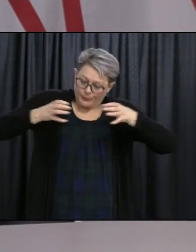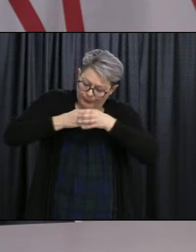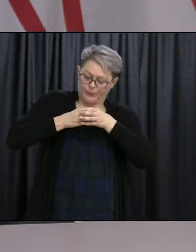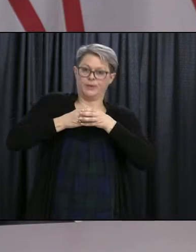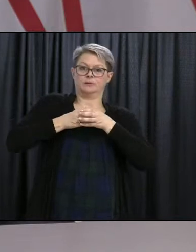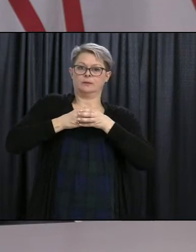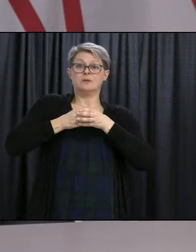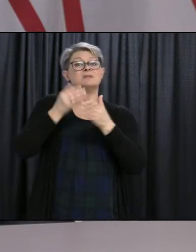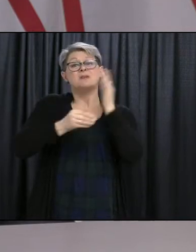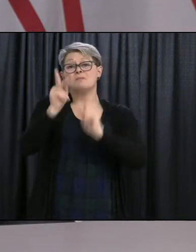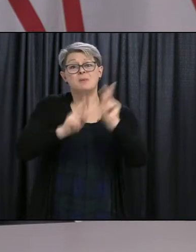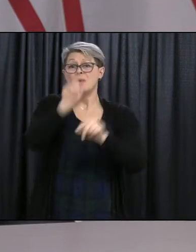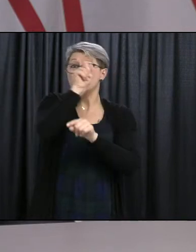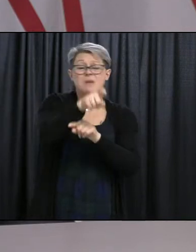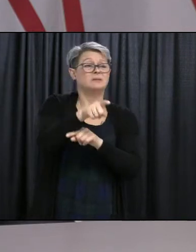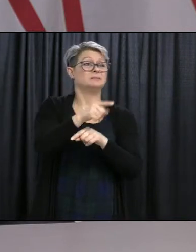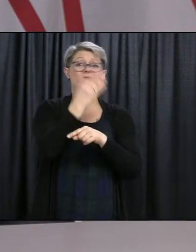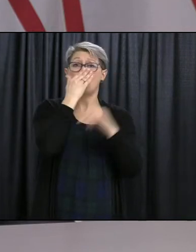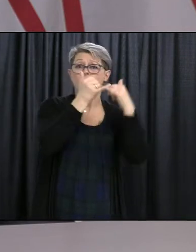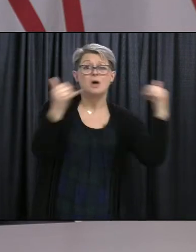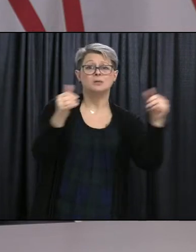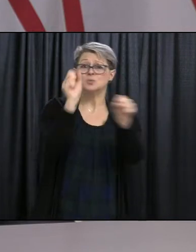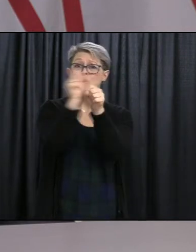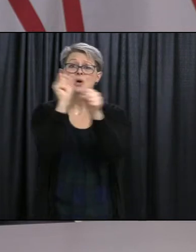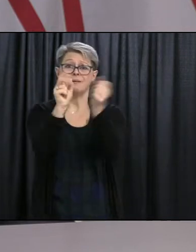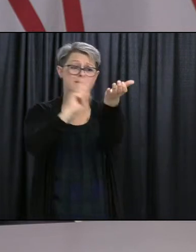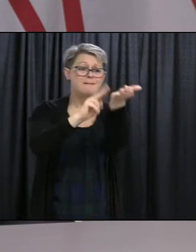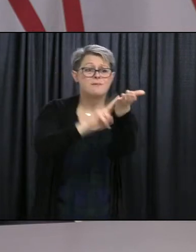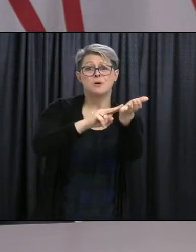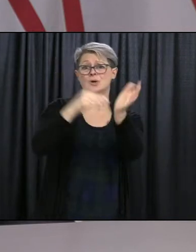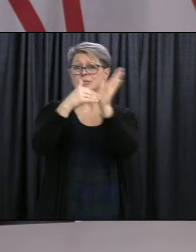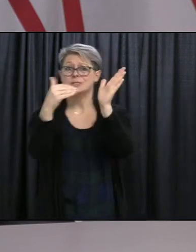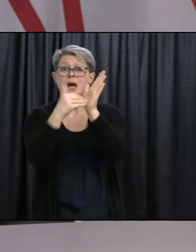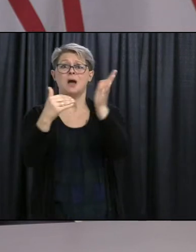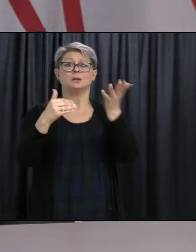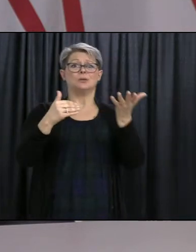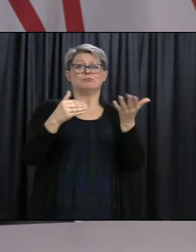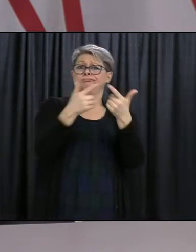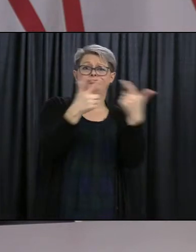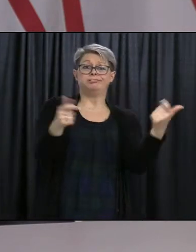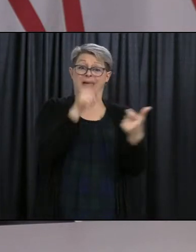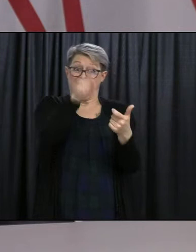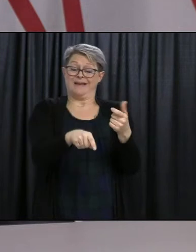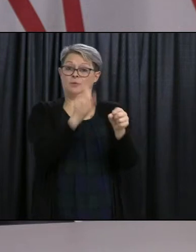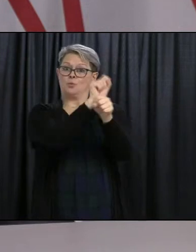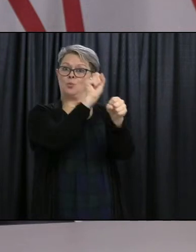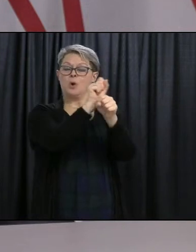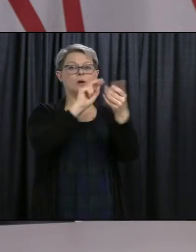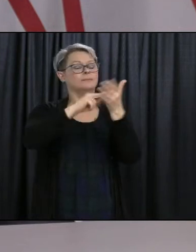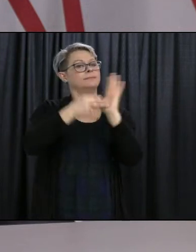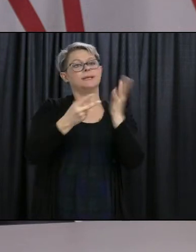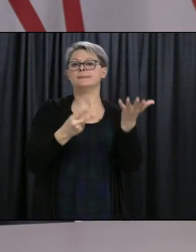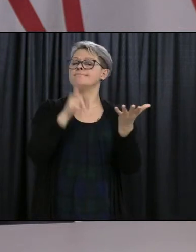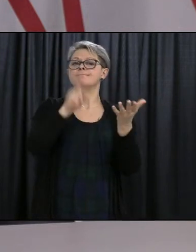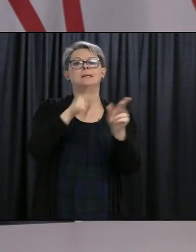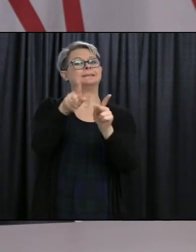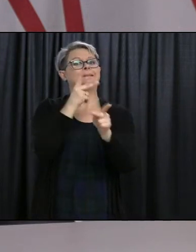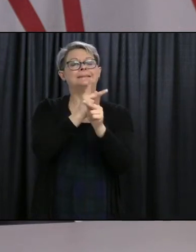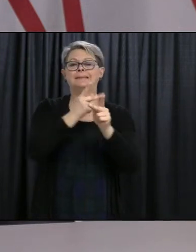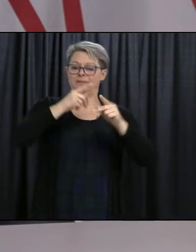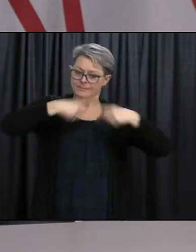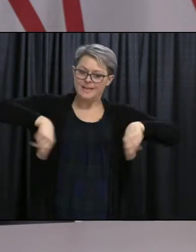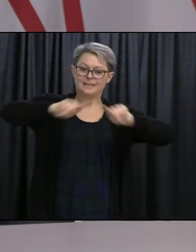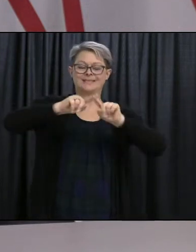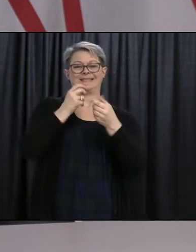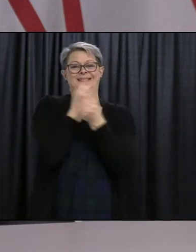work. They have to be on the front lines. And so we all need to do what we need to do so that we can keep our whole community safe. We do that so that we